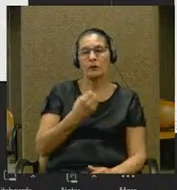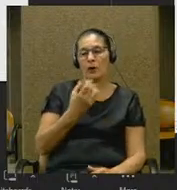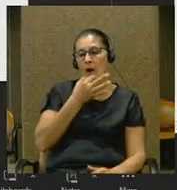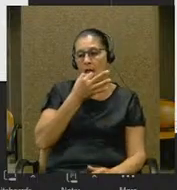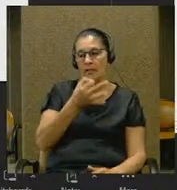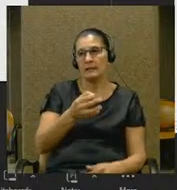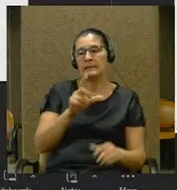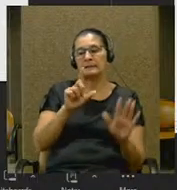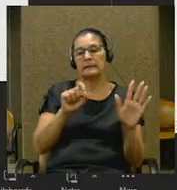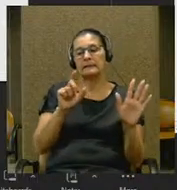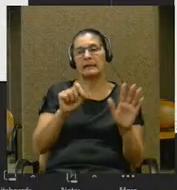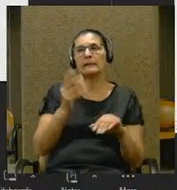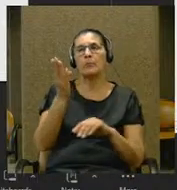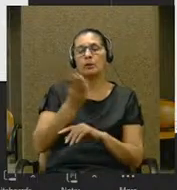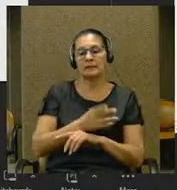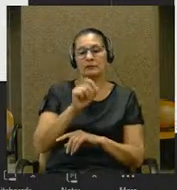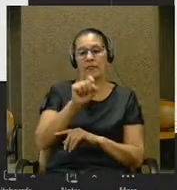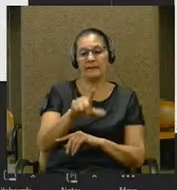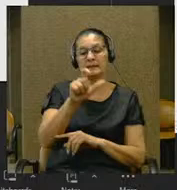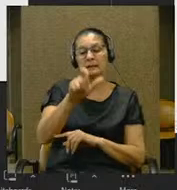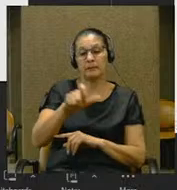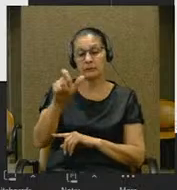age 30 to 59.